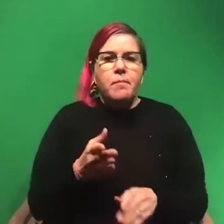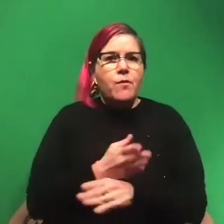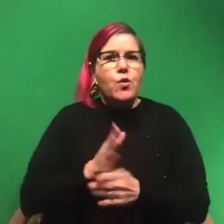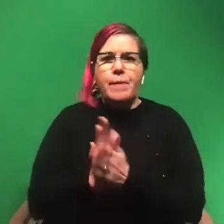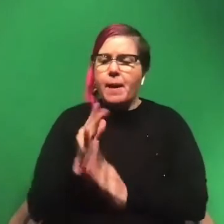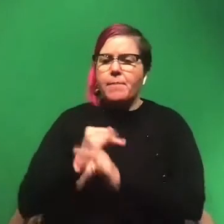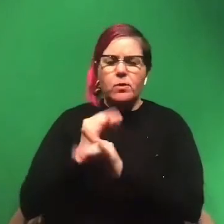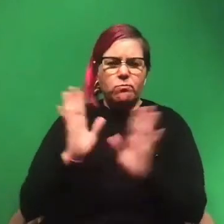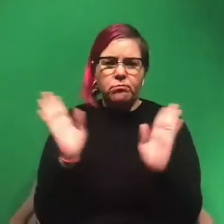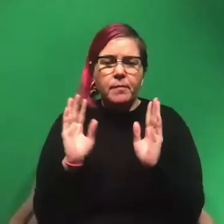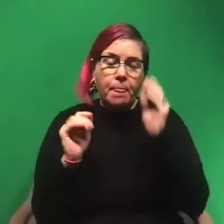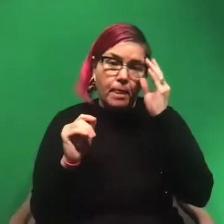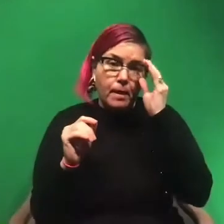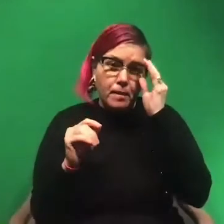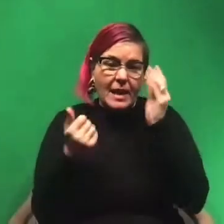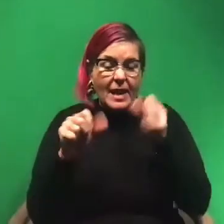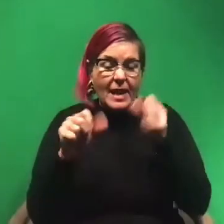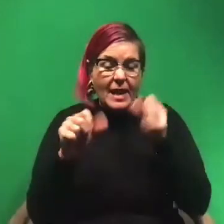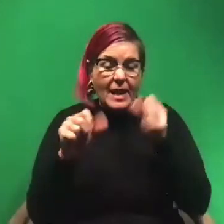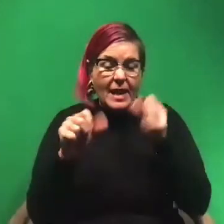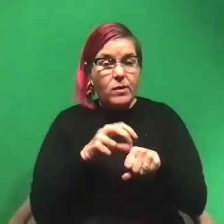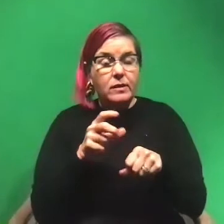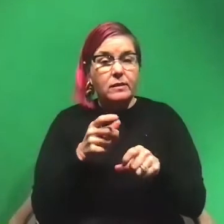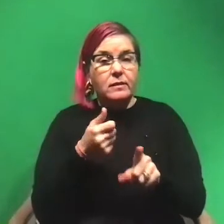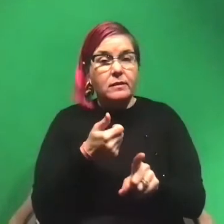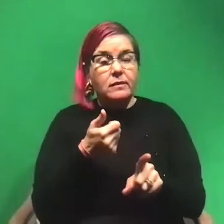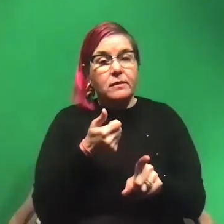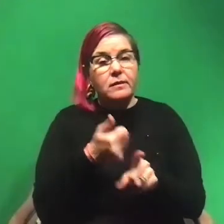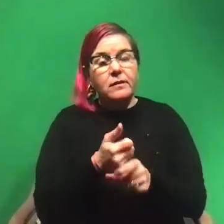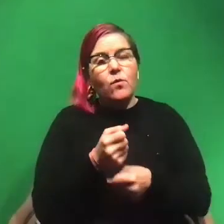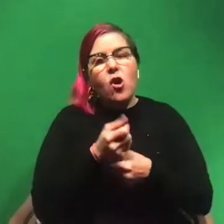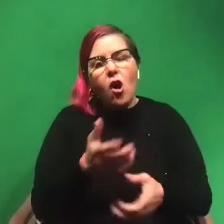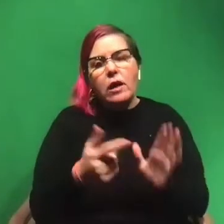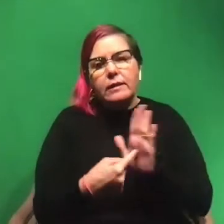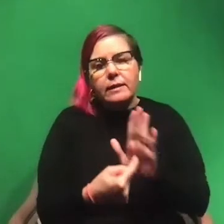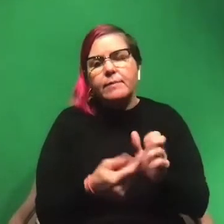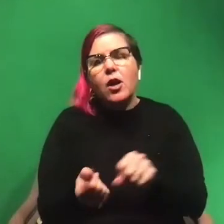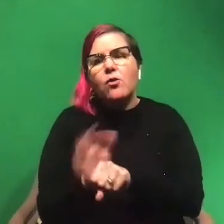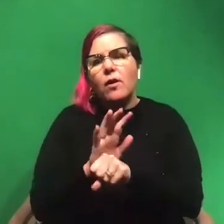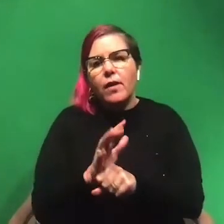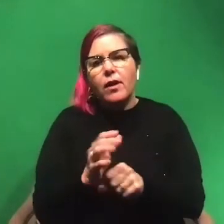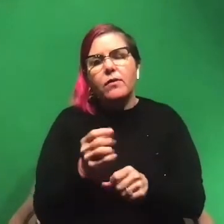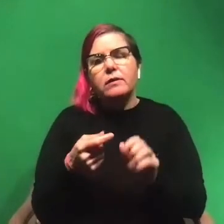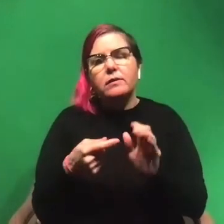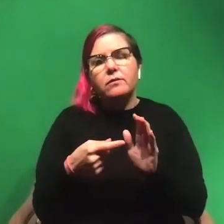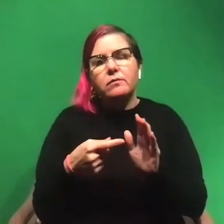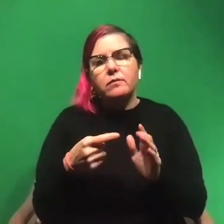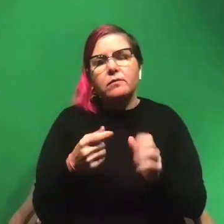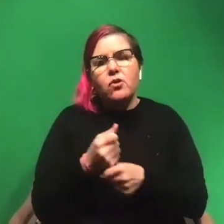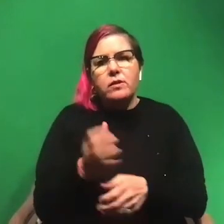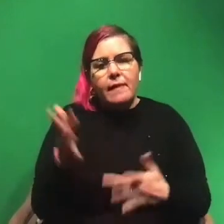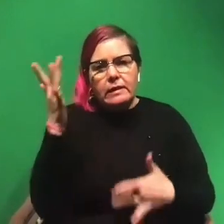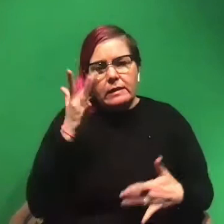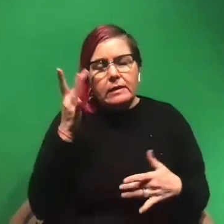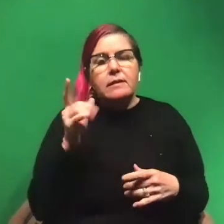Because any virus that will want to cause symptoms, or in this case, a coronavirus causing a disease, has